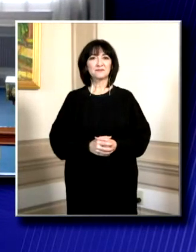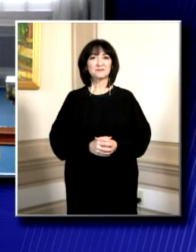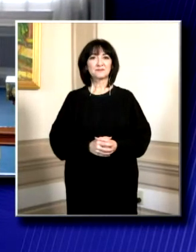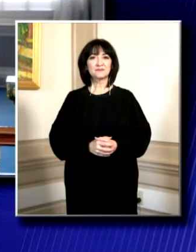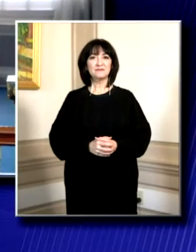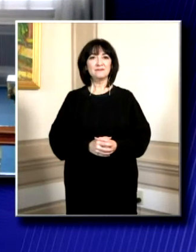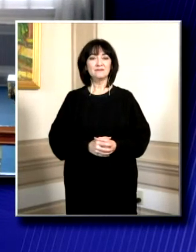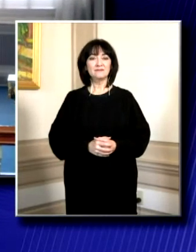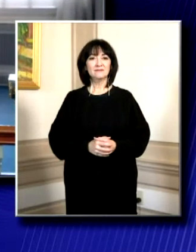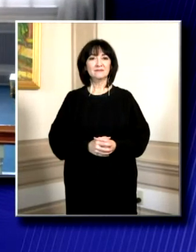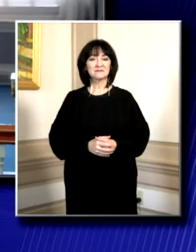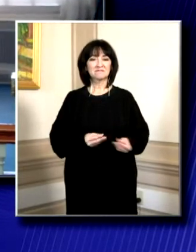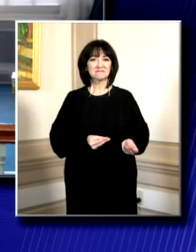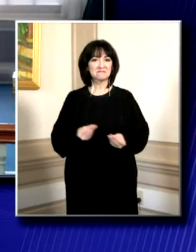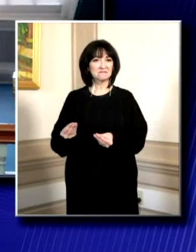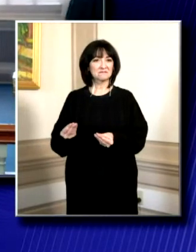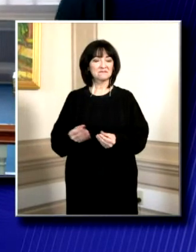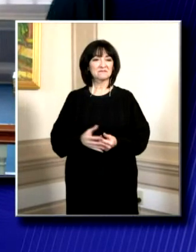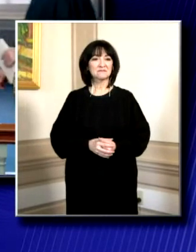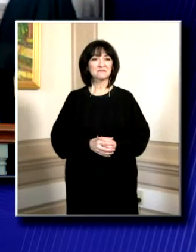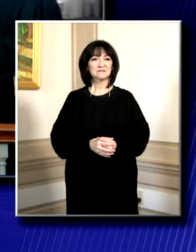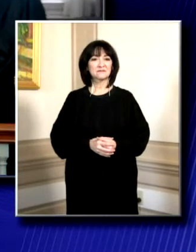we'll turn this to you.